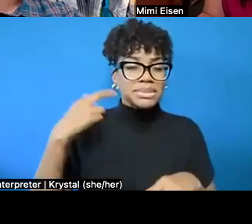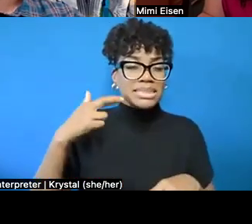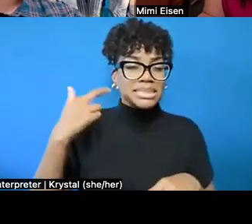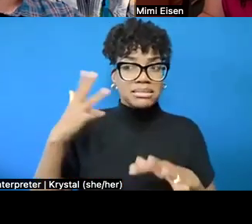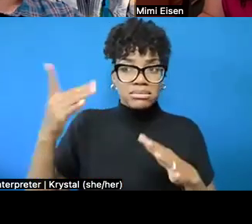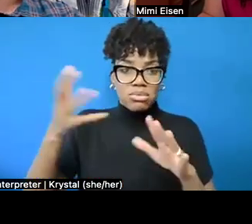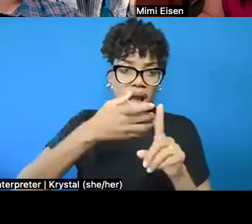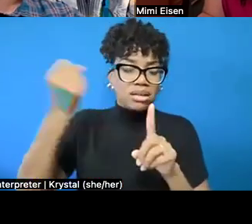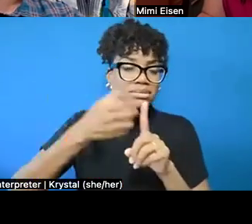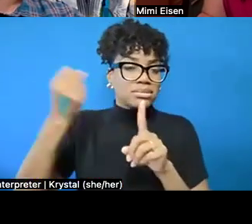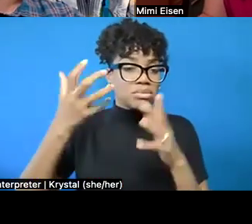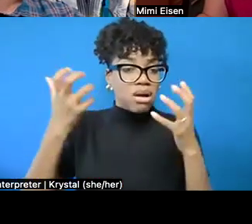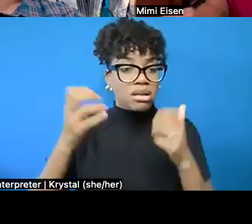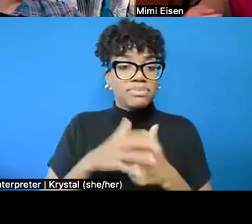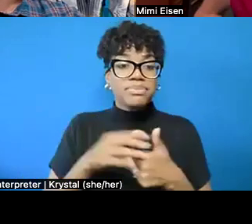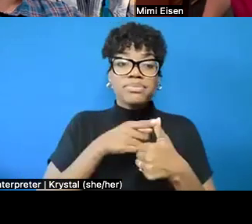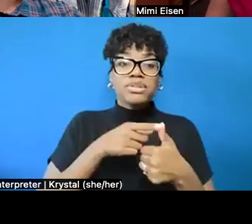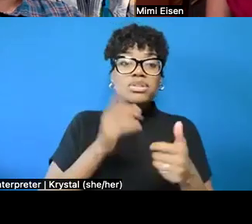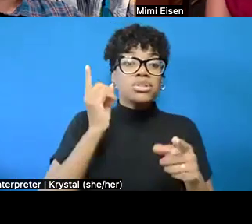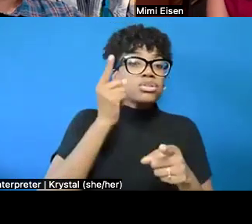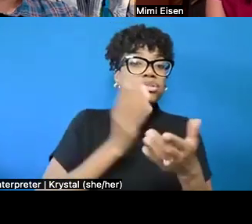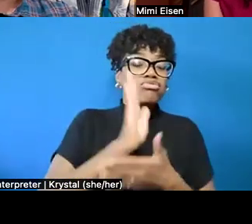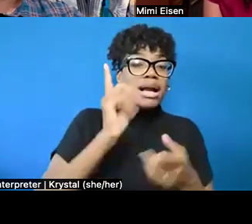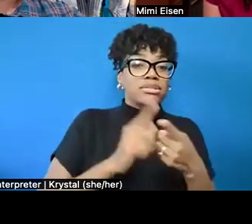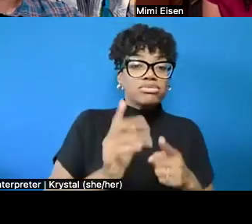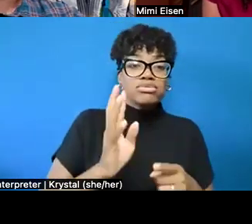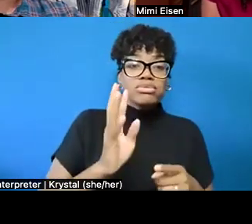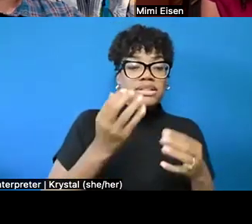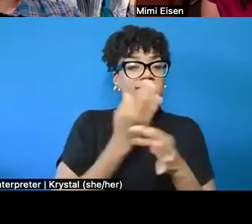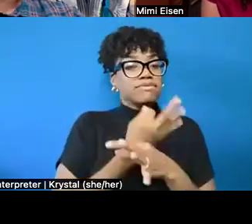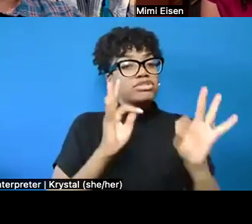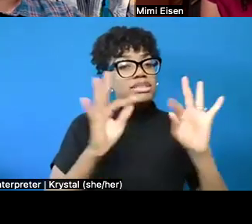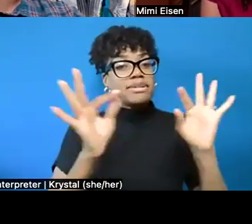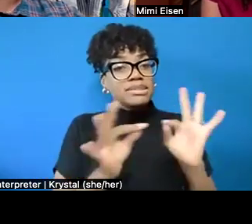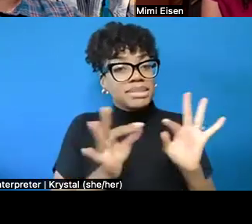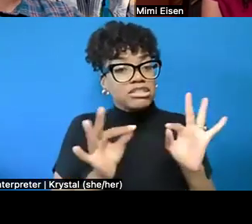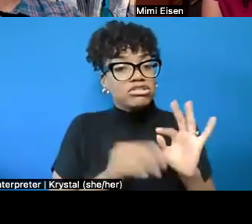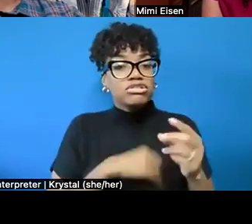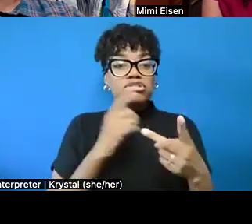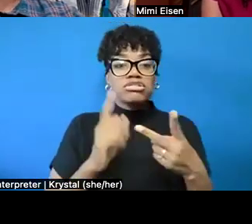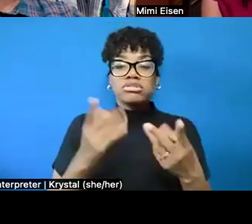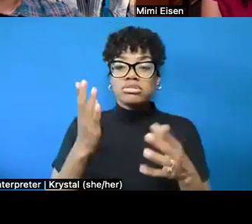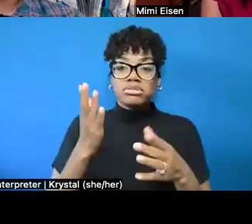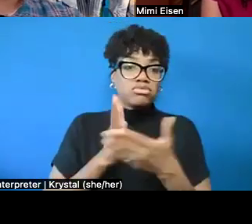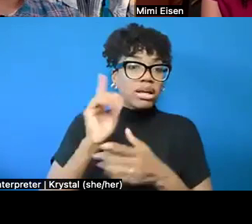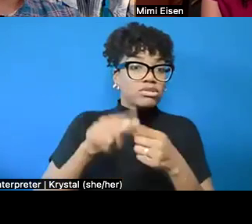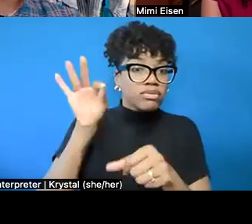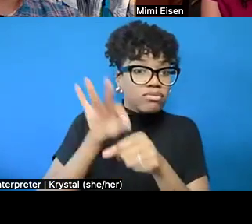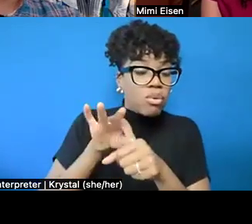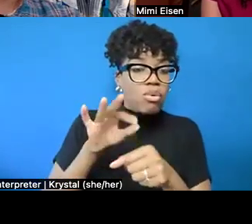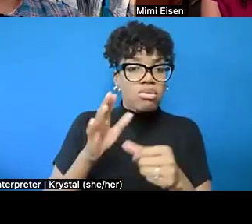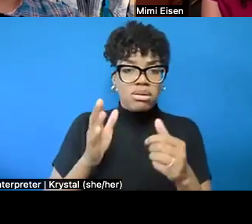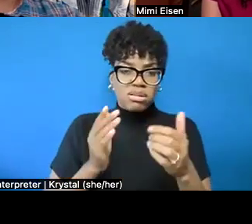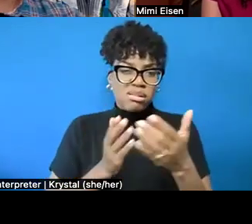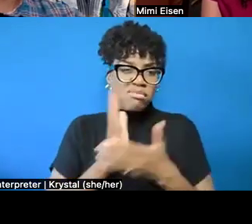want young people to know both the rights that they have, that we have to fight vigorously to defend, and the